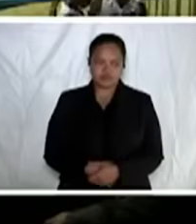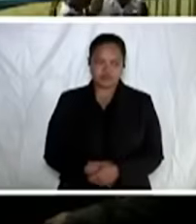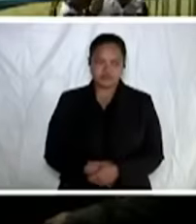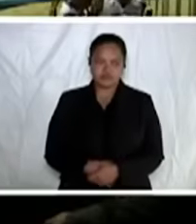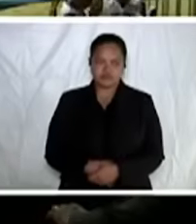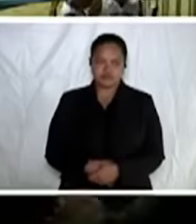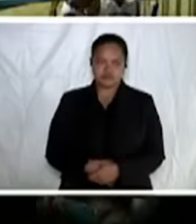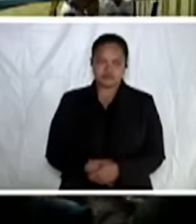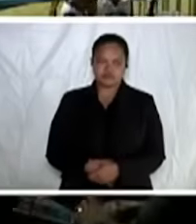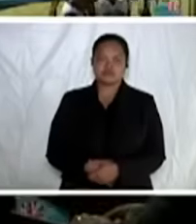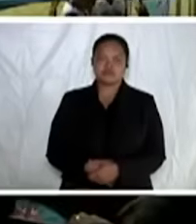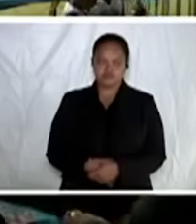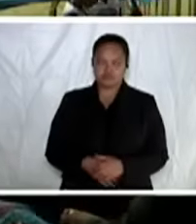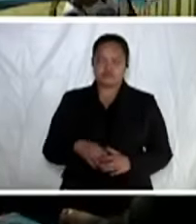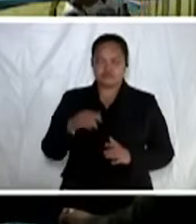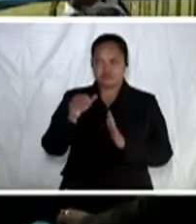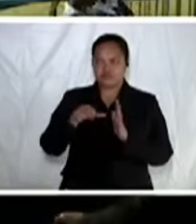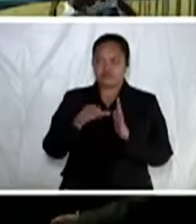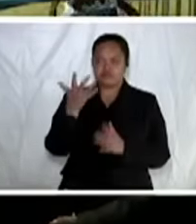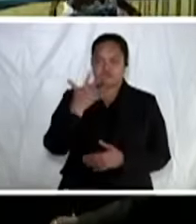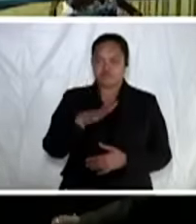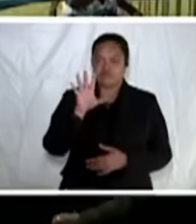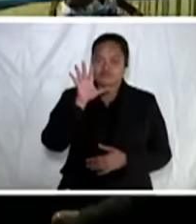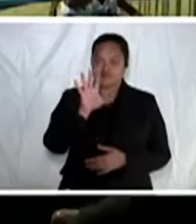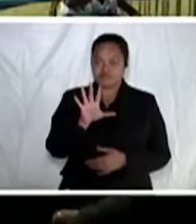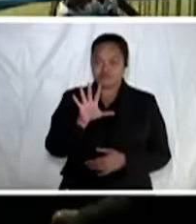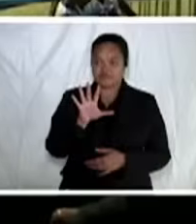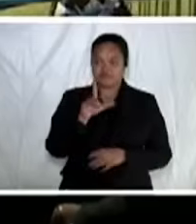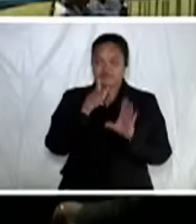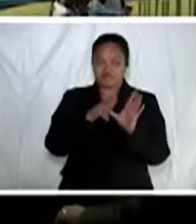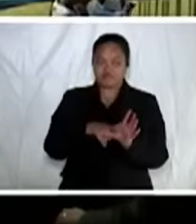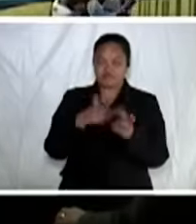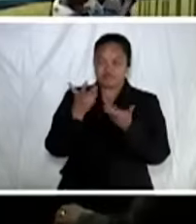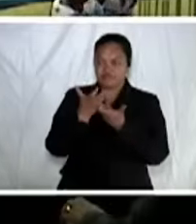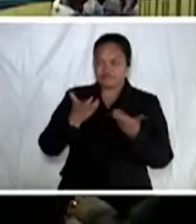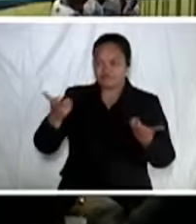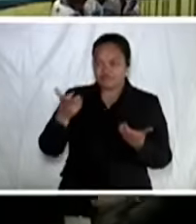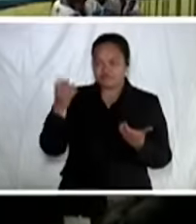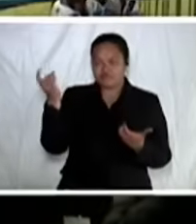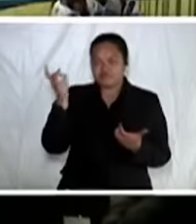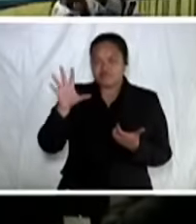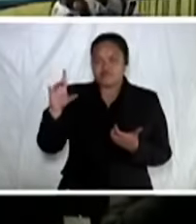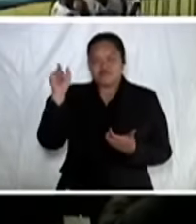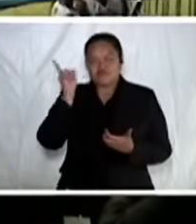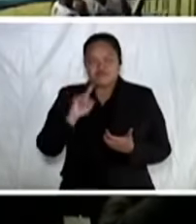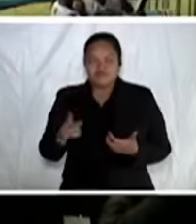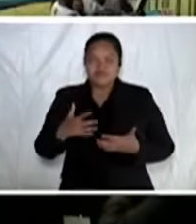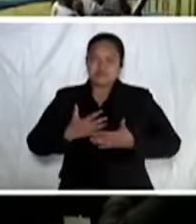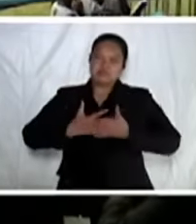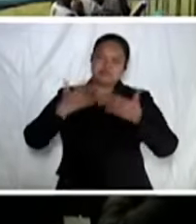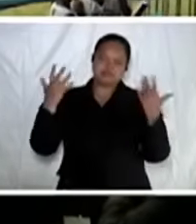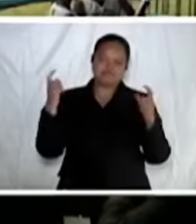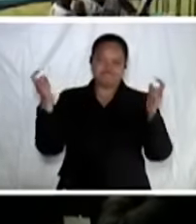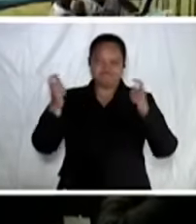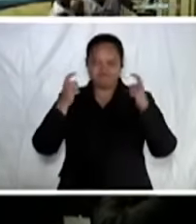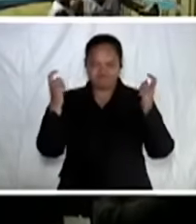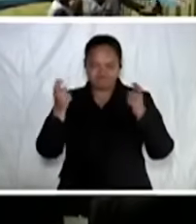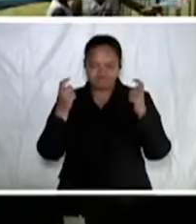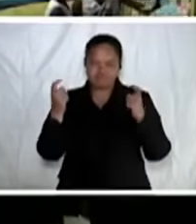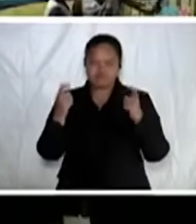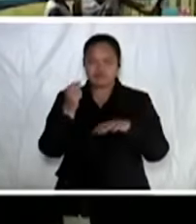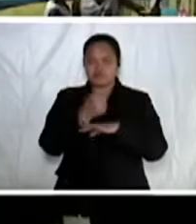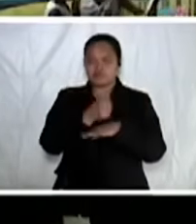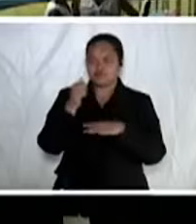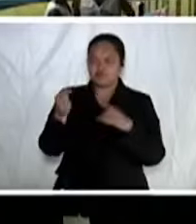Le kalima sanga bulu kalima ni ambaki ni nonda tungalala e voino ni mitiko ene singa nani kuana kena songo levu e voro taga na nonda mati ni